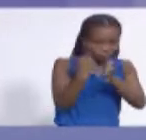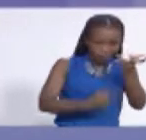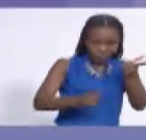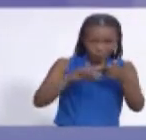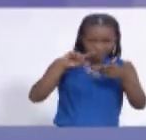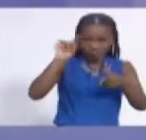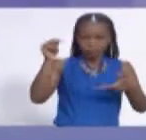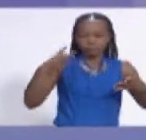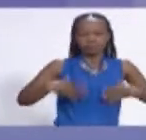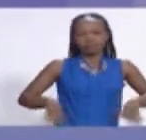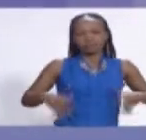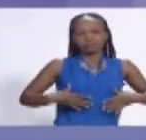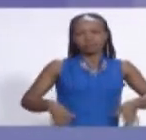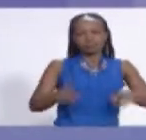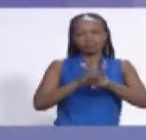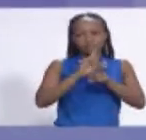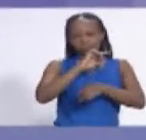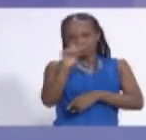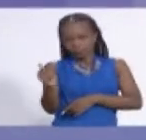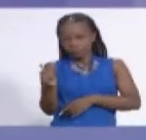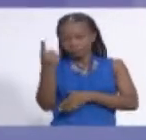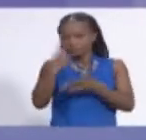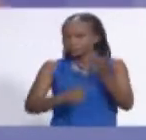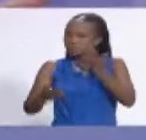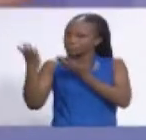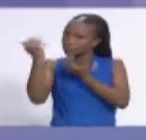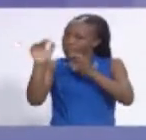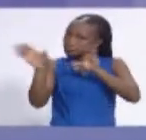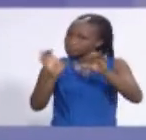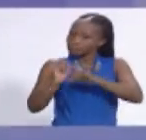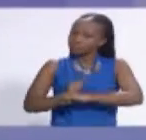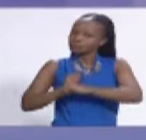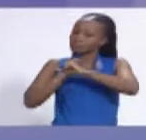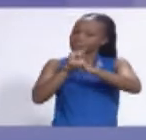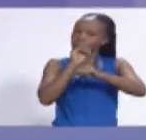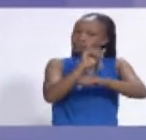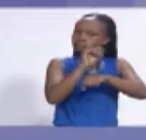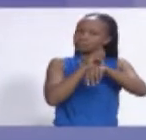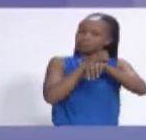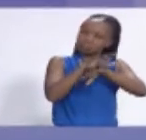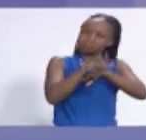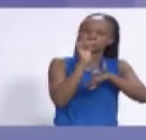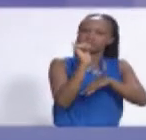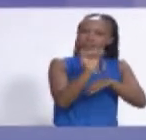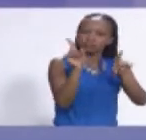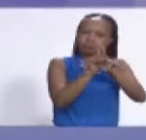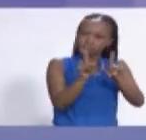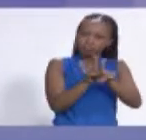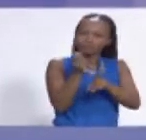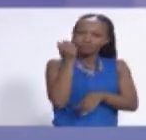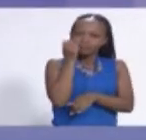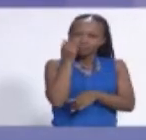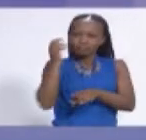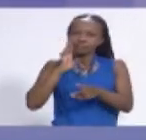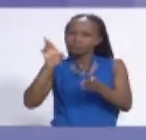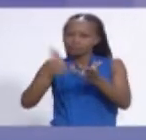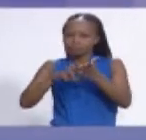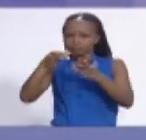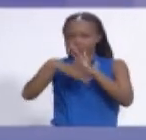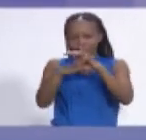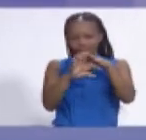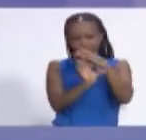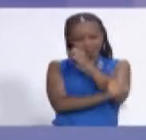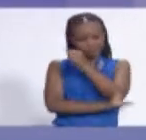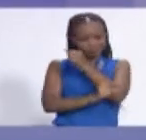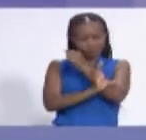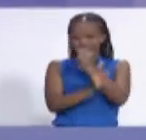Kenyans and, of course, Africans at large? What are we supposed to do to prevent the spread of the same? Since it has been reported in the country, you'd not want to miss